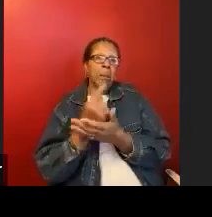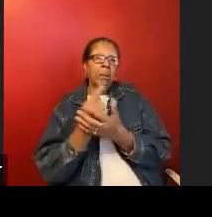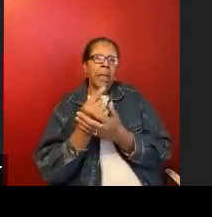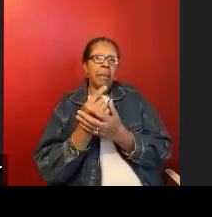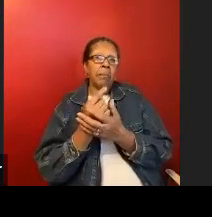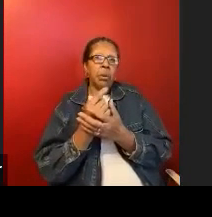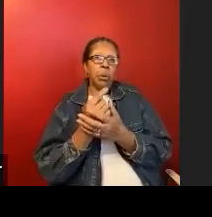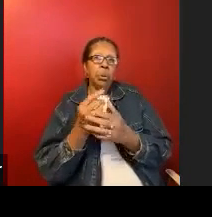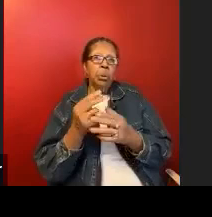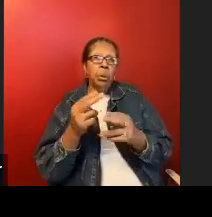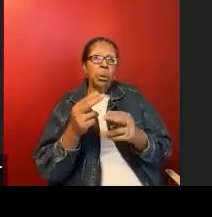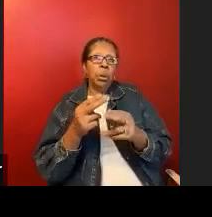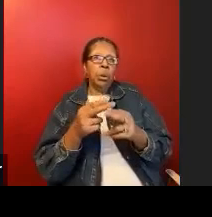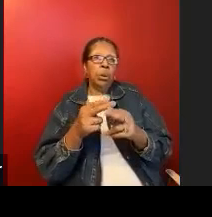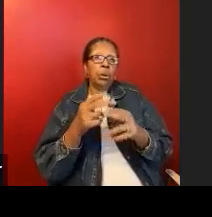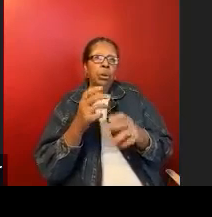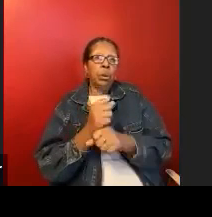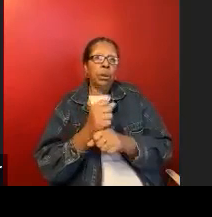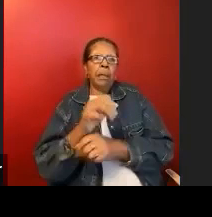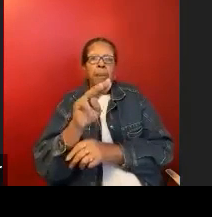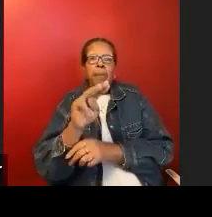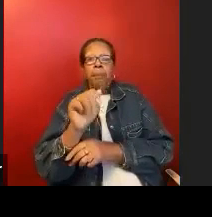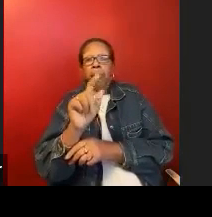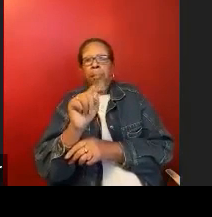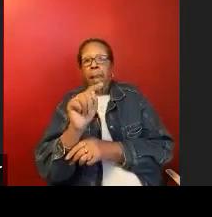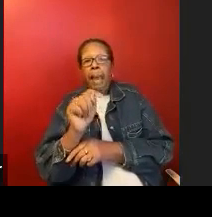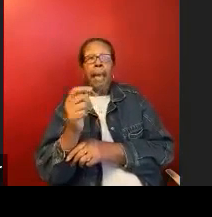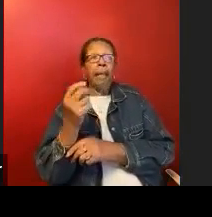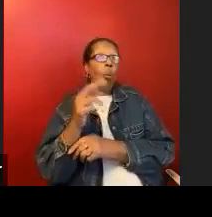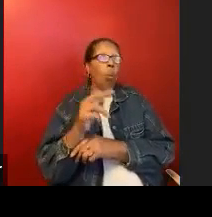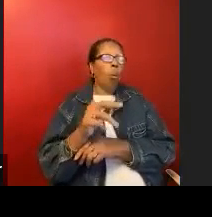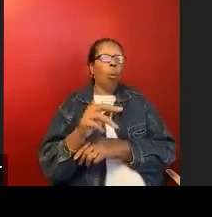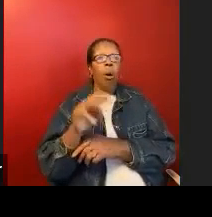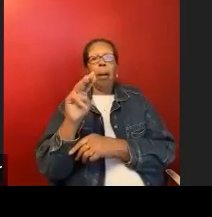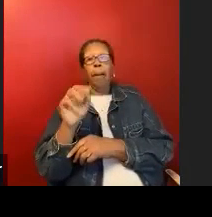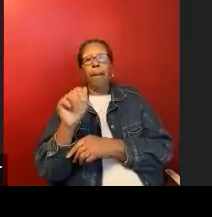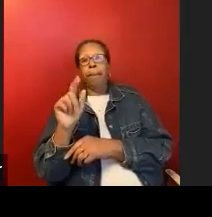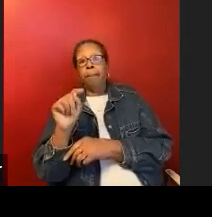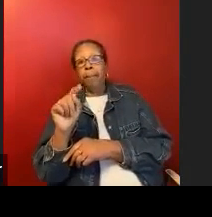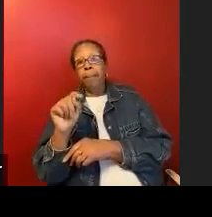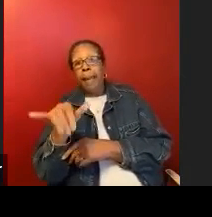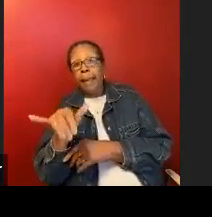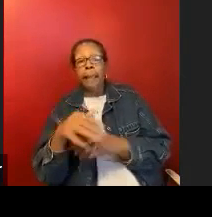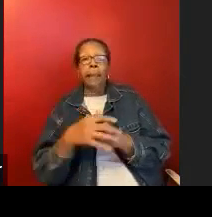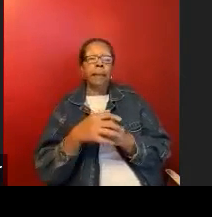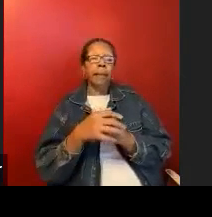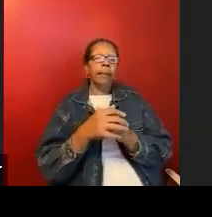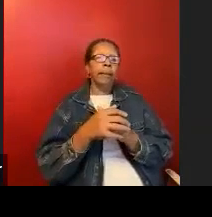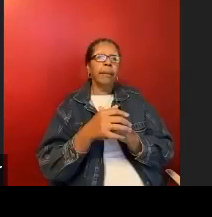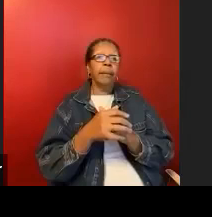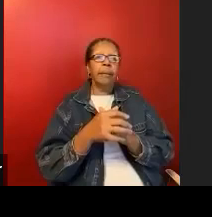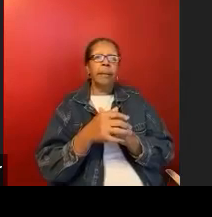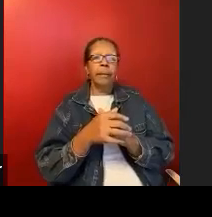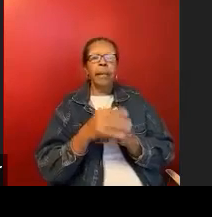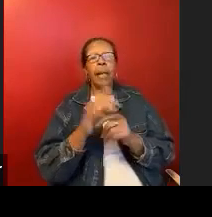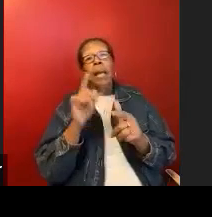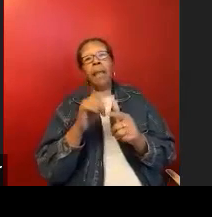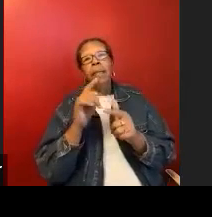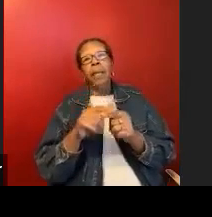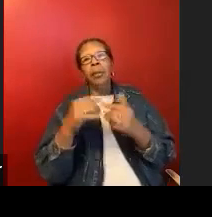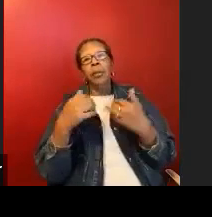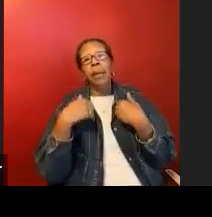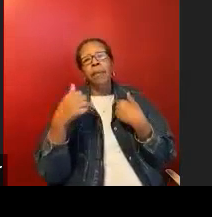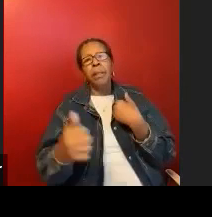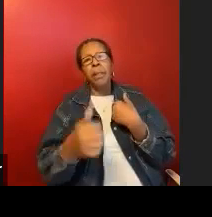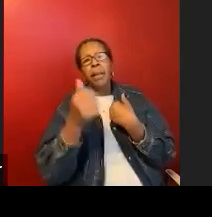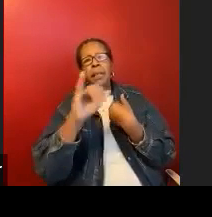Matthew, they'll shorten the name and they'll say Matt, or they say Maddie, which is very popular now. And then there was another